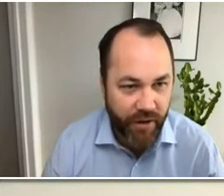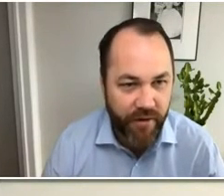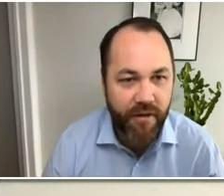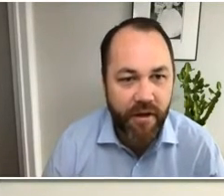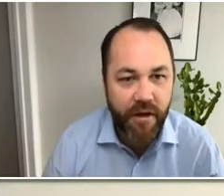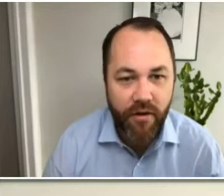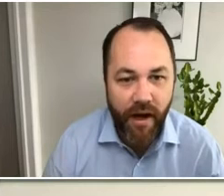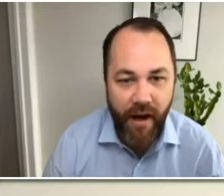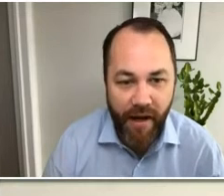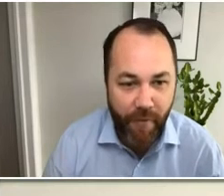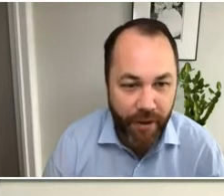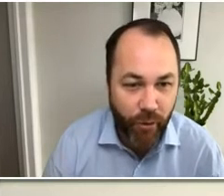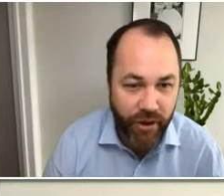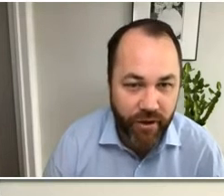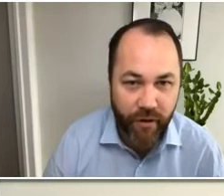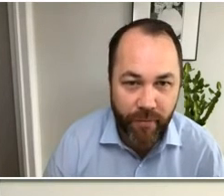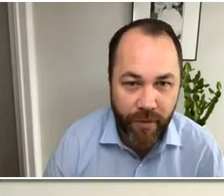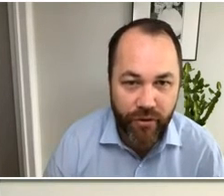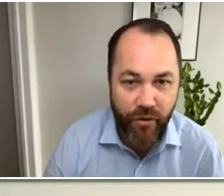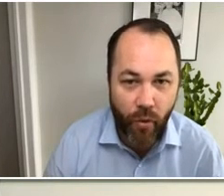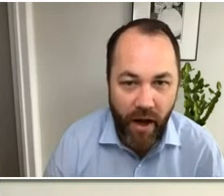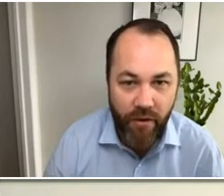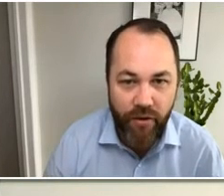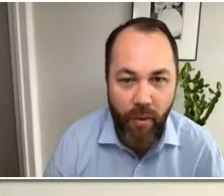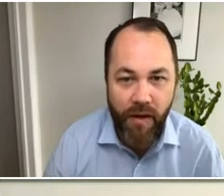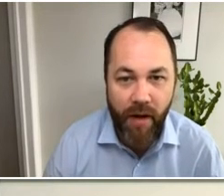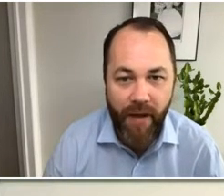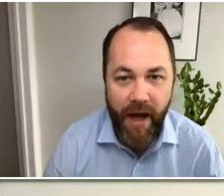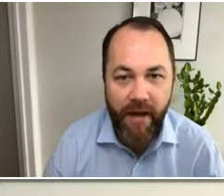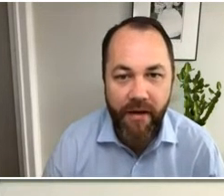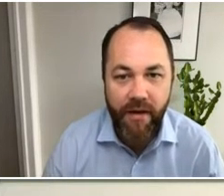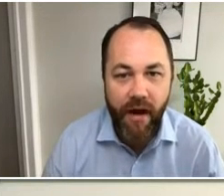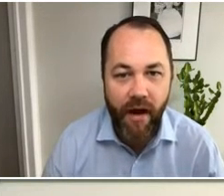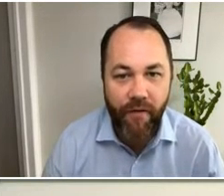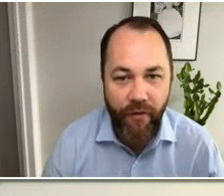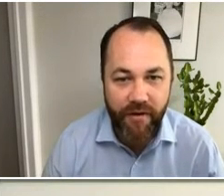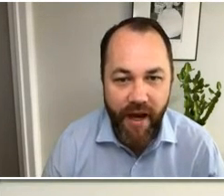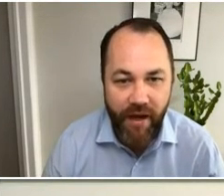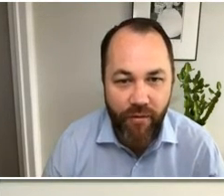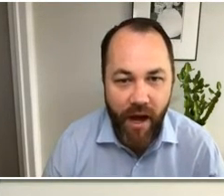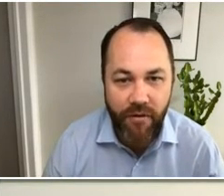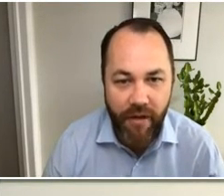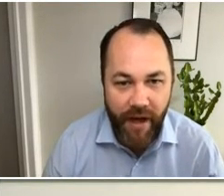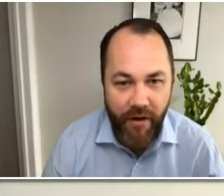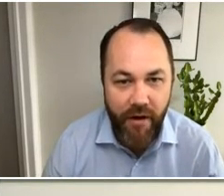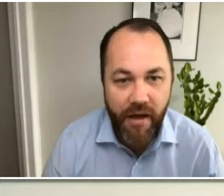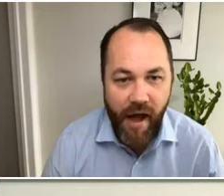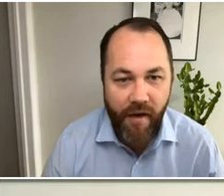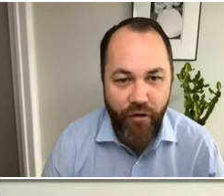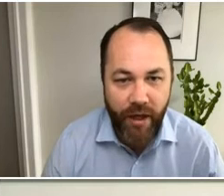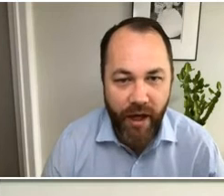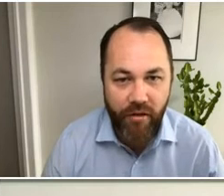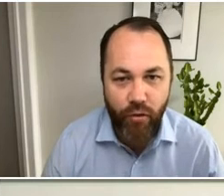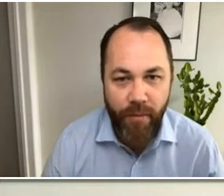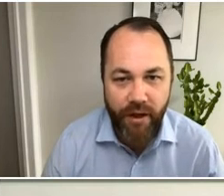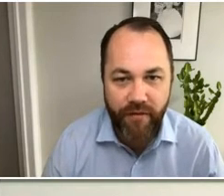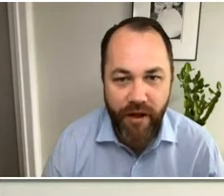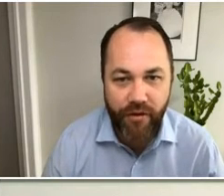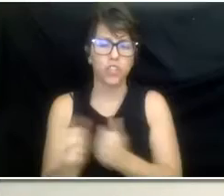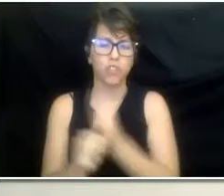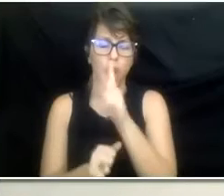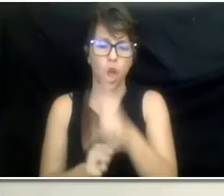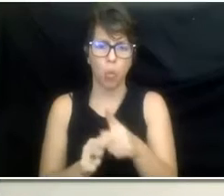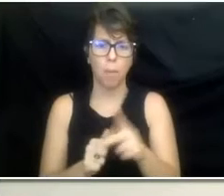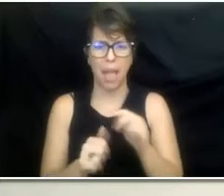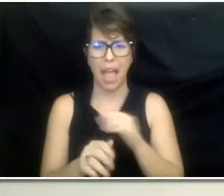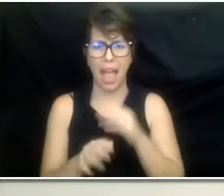hope I'm around to ask the questions to commissioner Noel uh but I will turn it now over uh to I believe chair Rosenthal uh